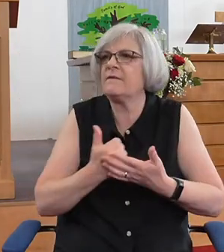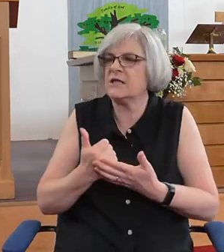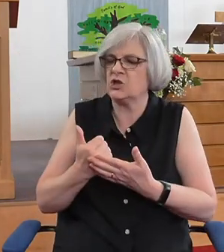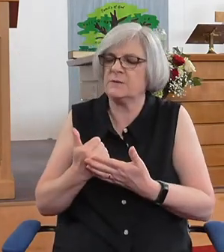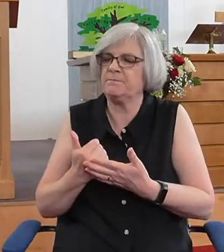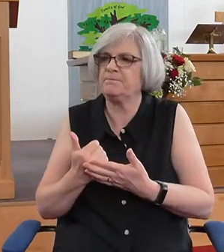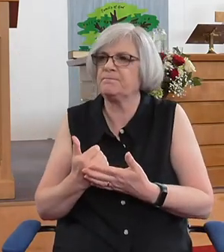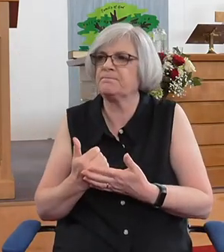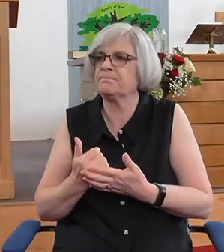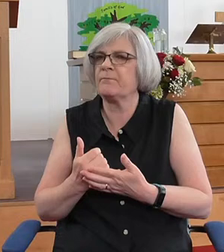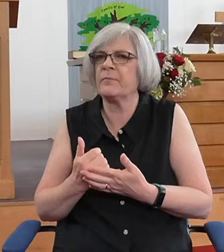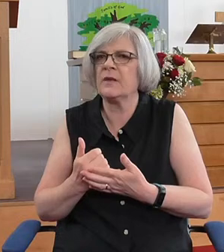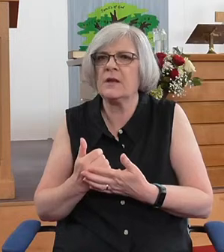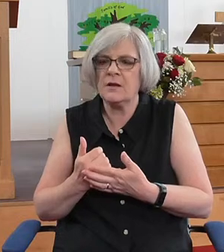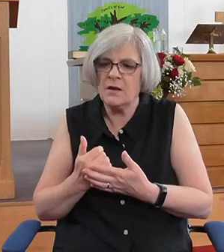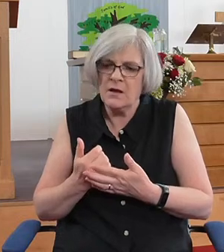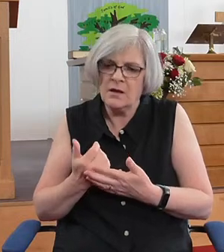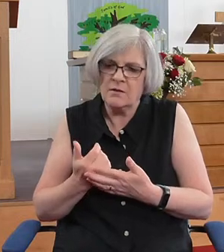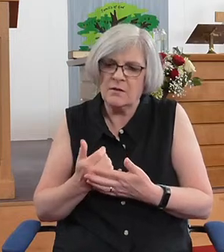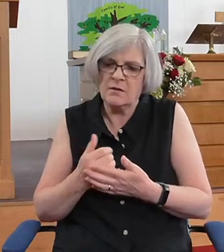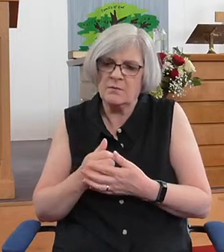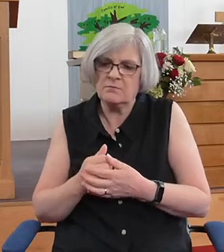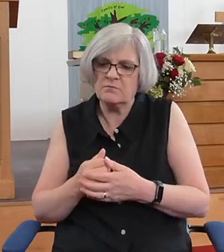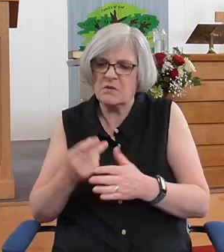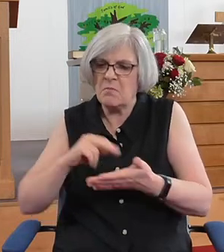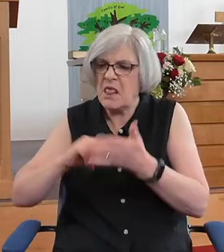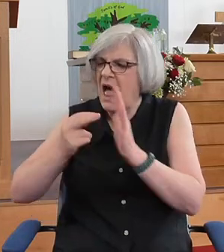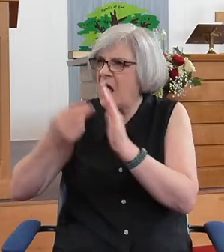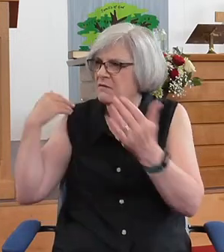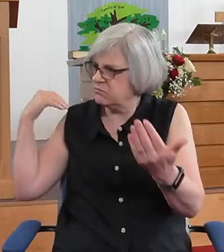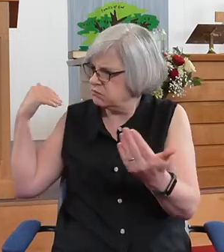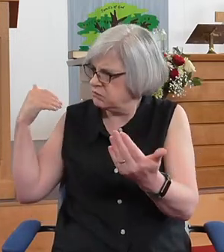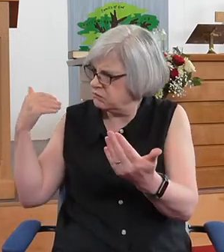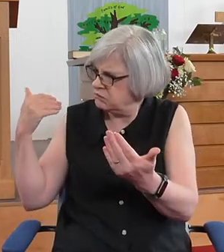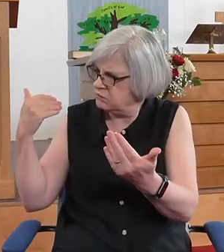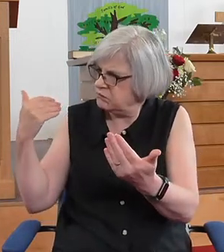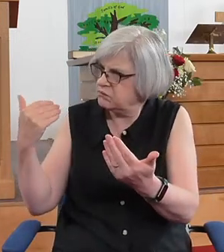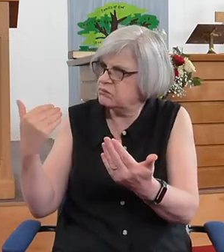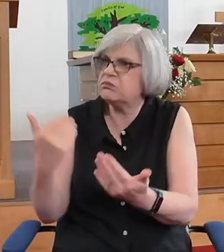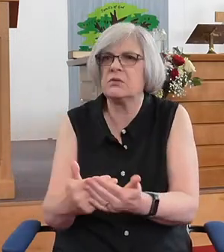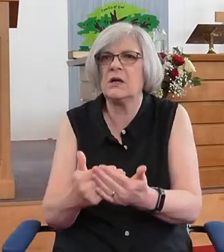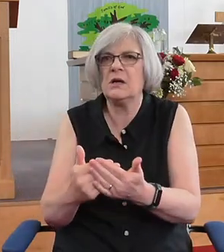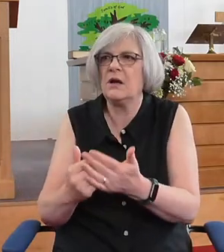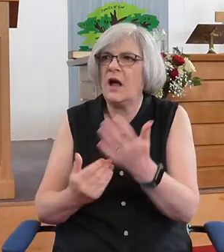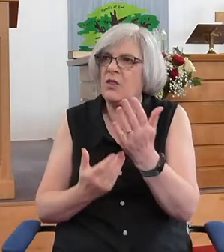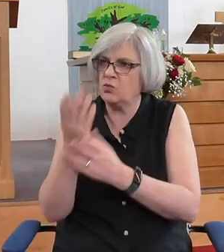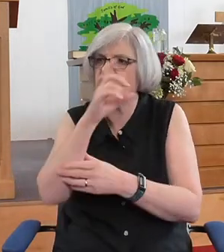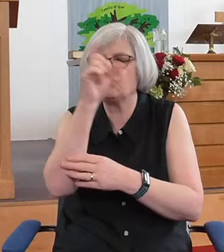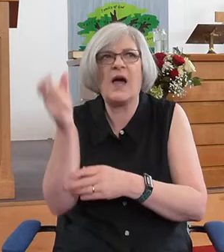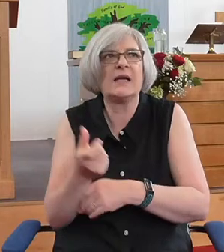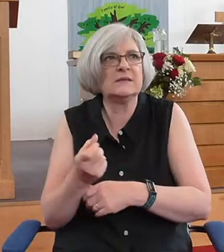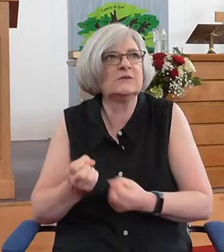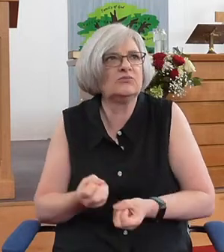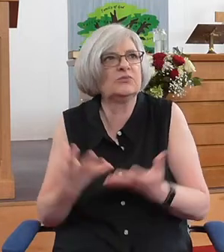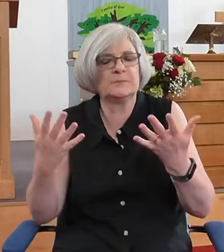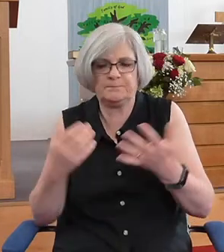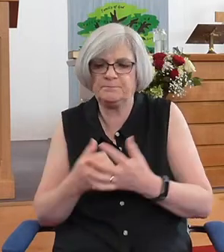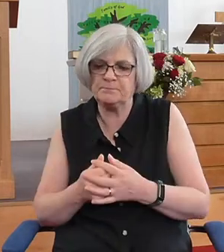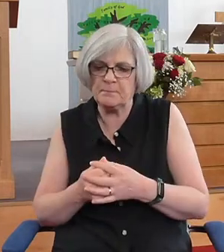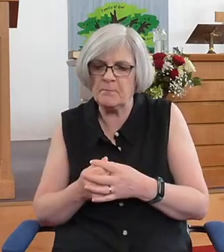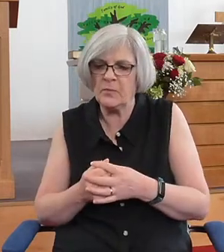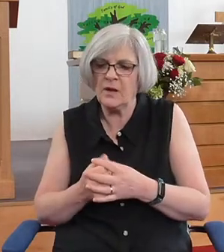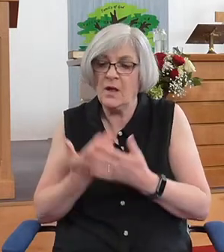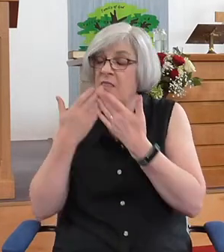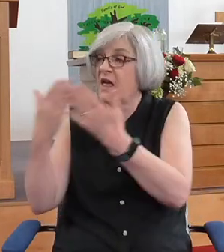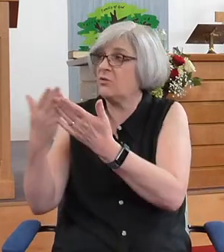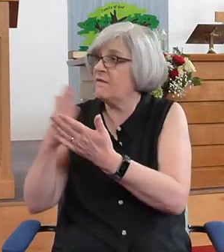salvation, planned from all eternity and brought to fruition in Christ. We thank you for the love